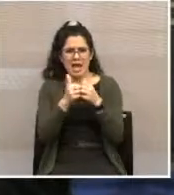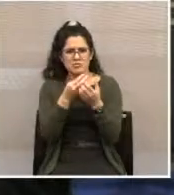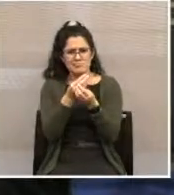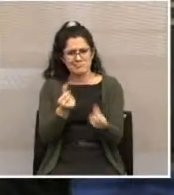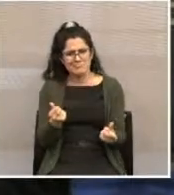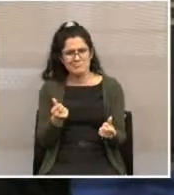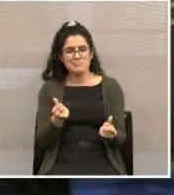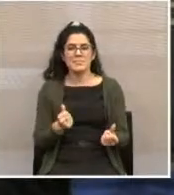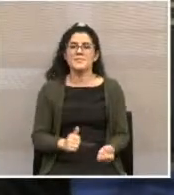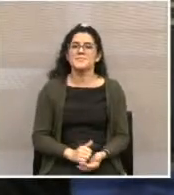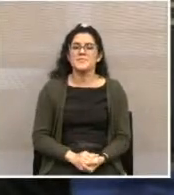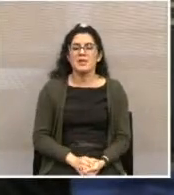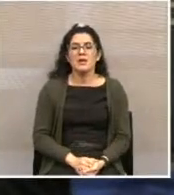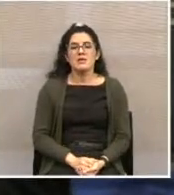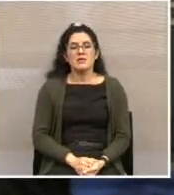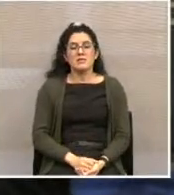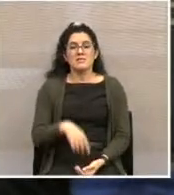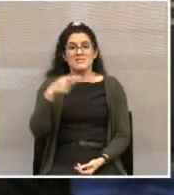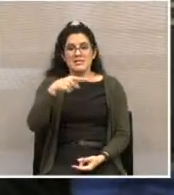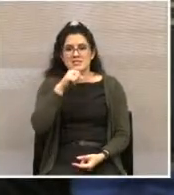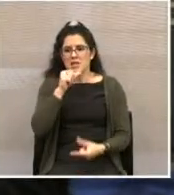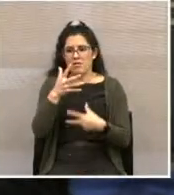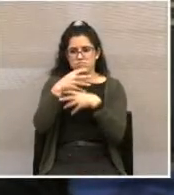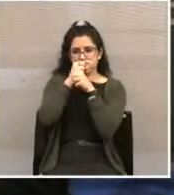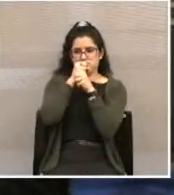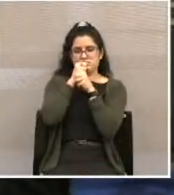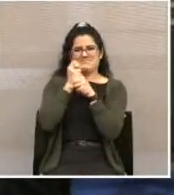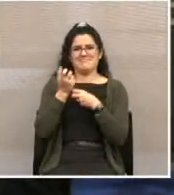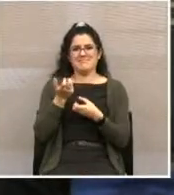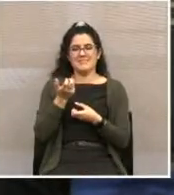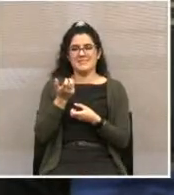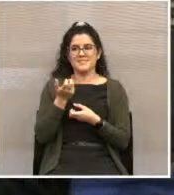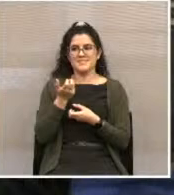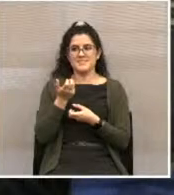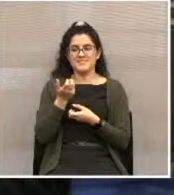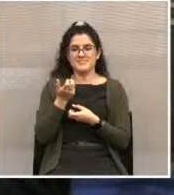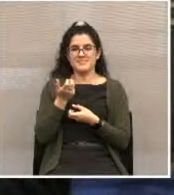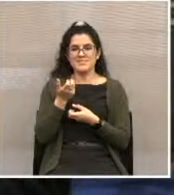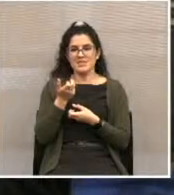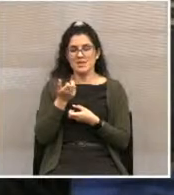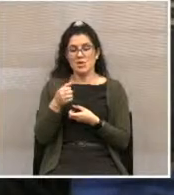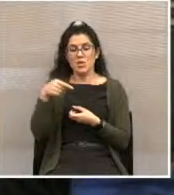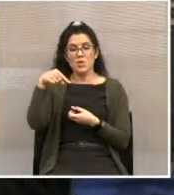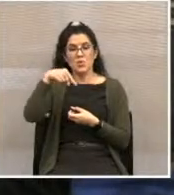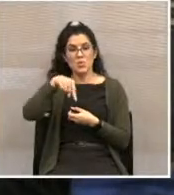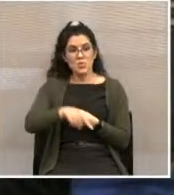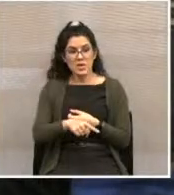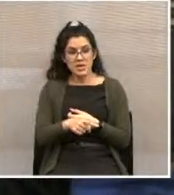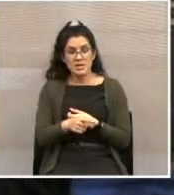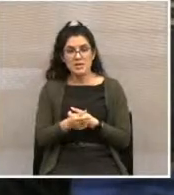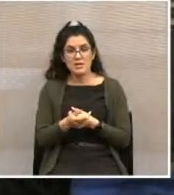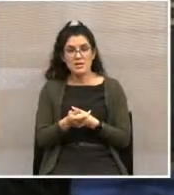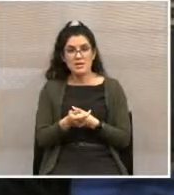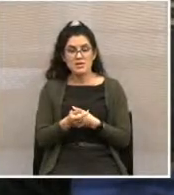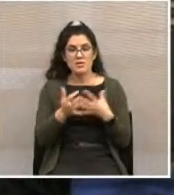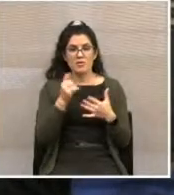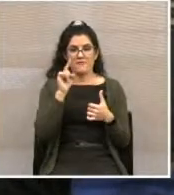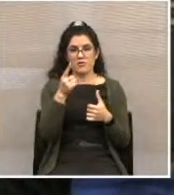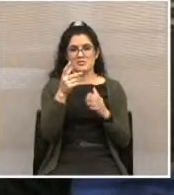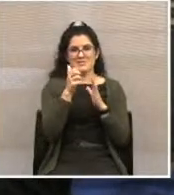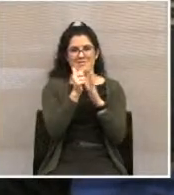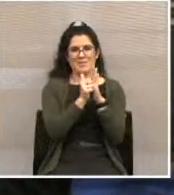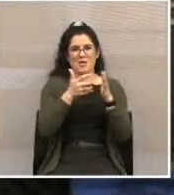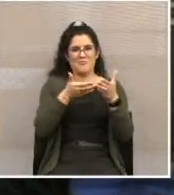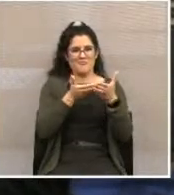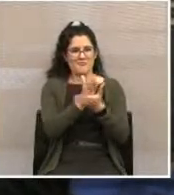so, this is not censorship. We are absolutely on the side of First Amendment rights. We